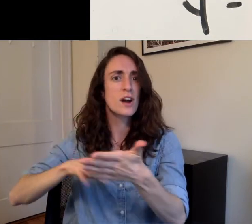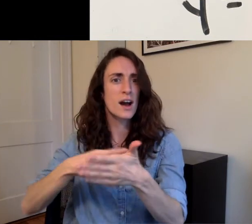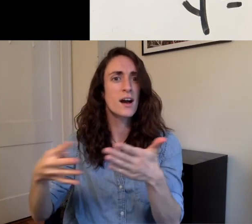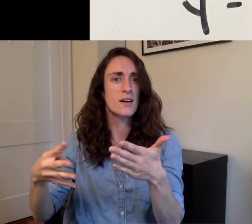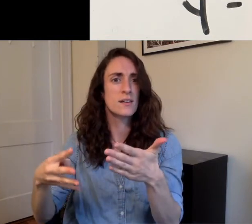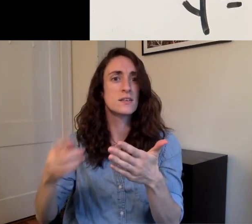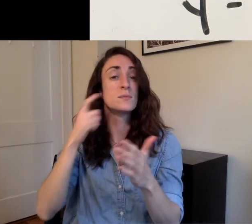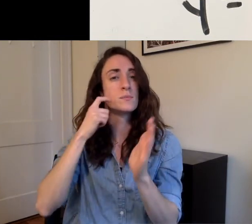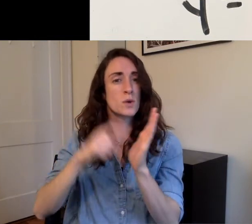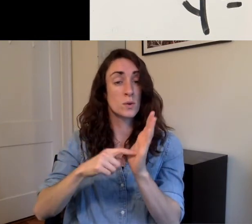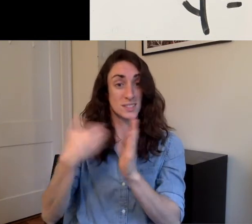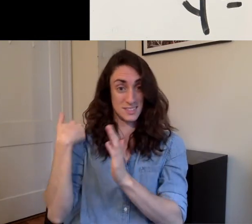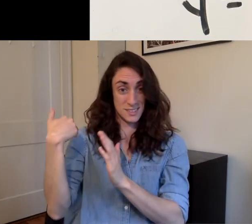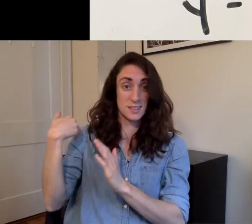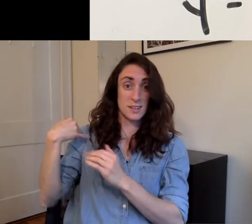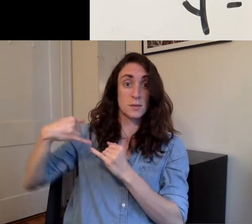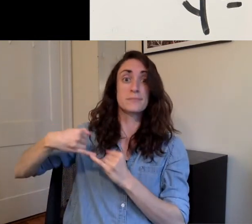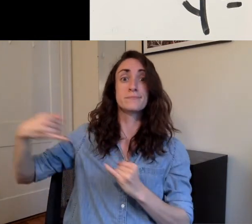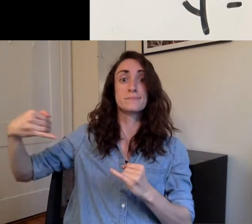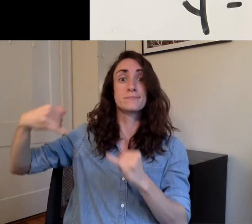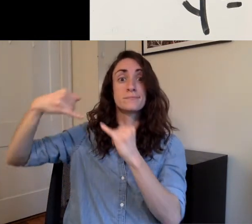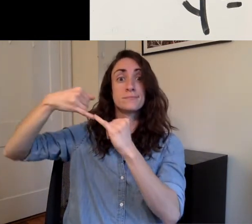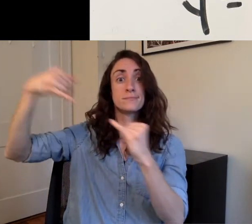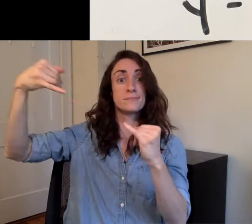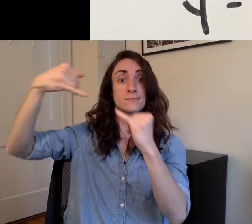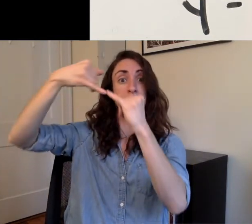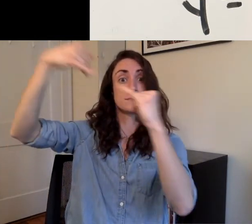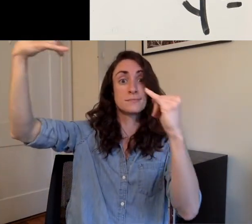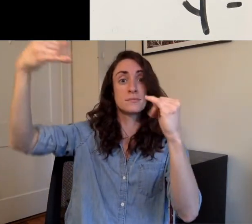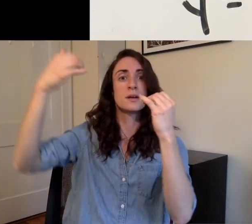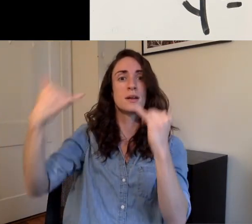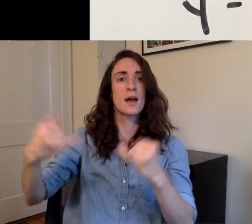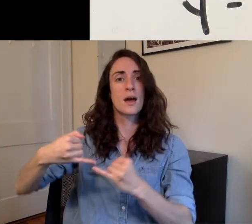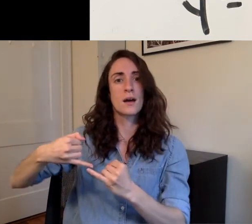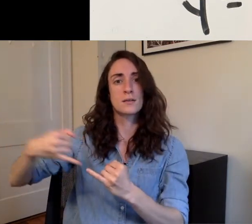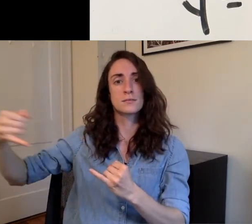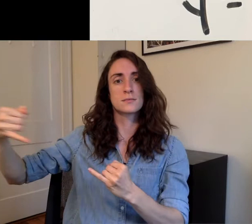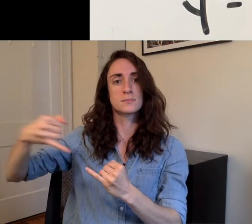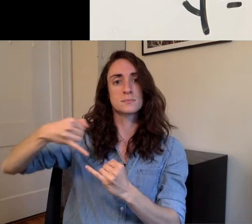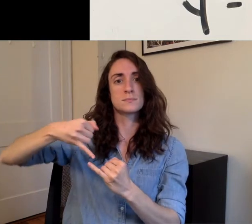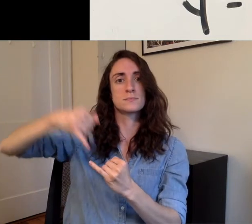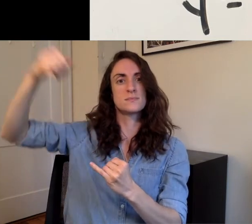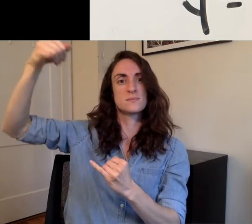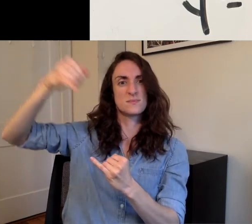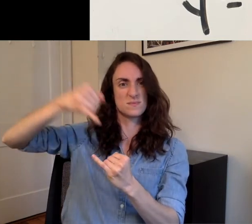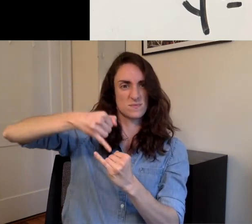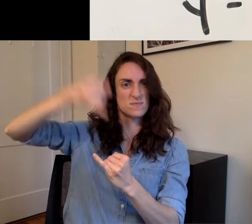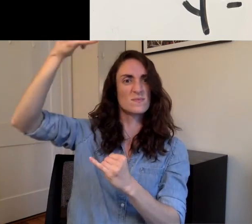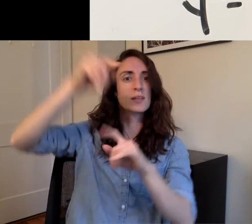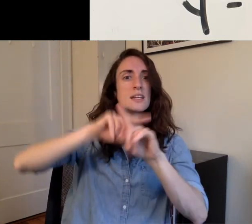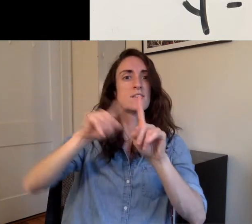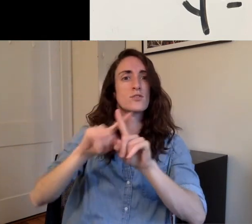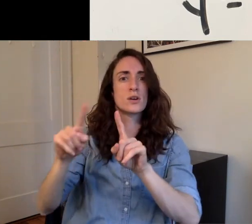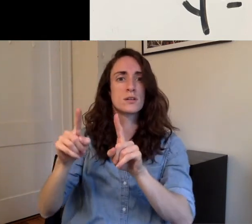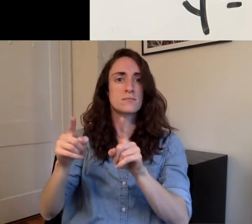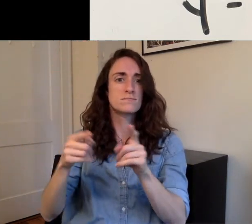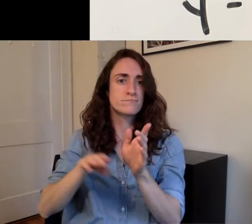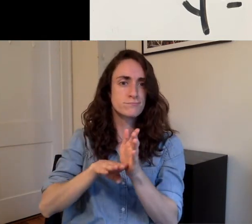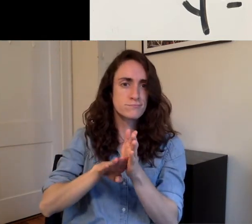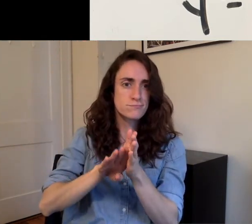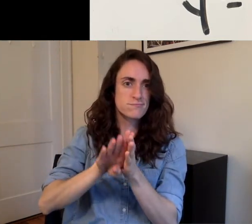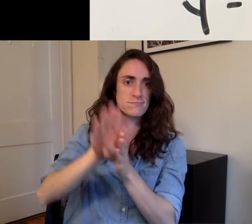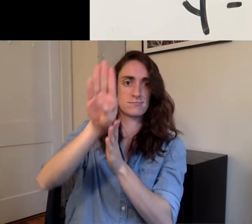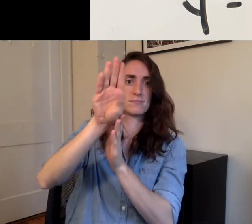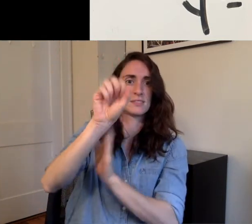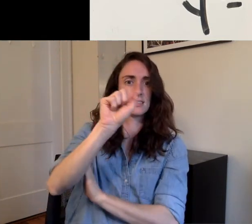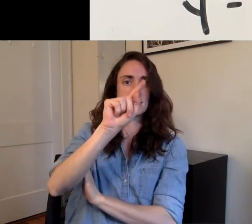But the difference here, of course, is the x, 2x, and 5x. So whereas before we had parallel lines, now we've got 3 lines with different